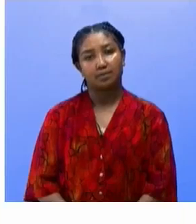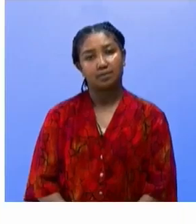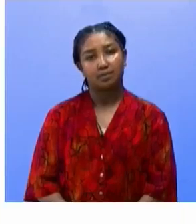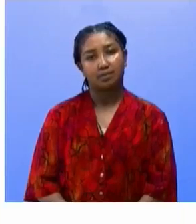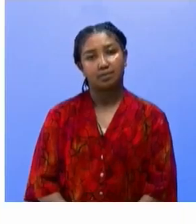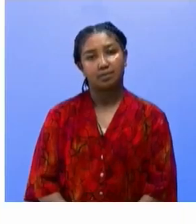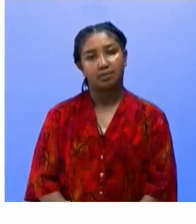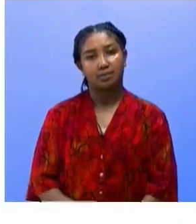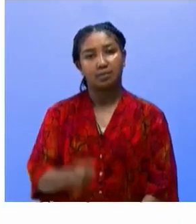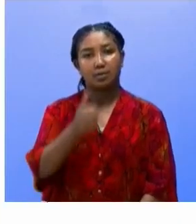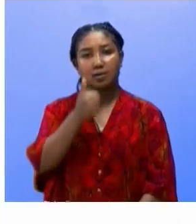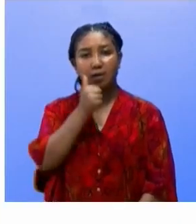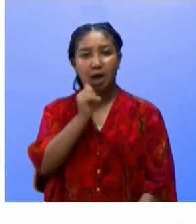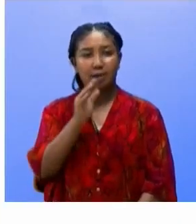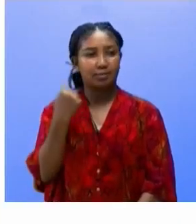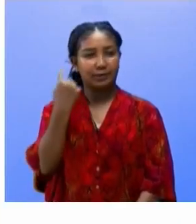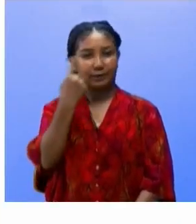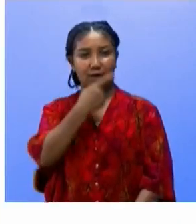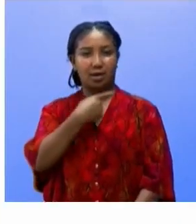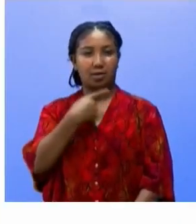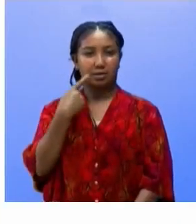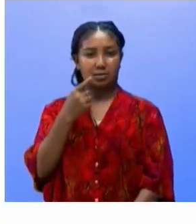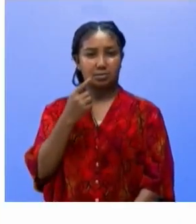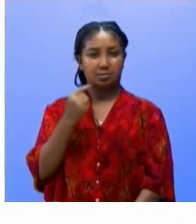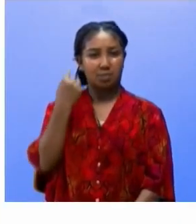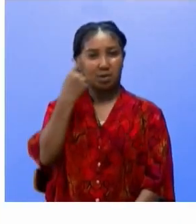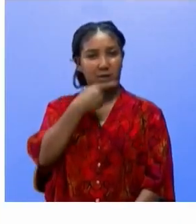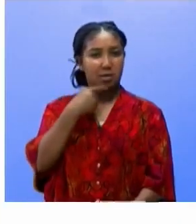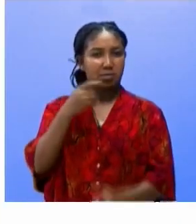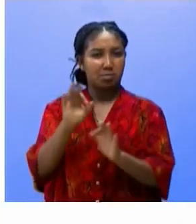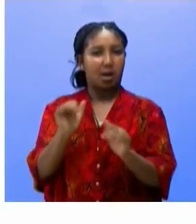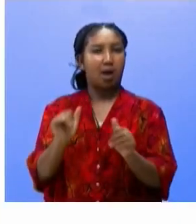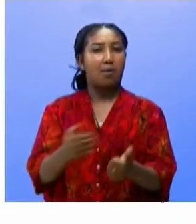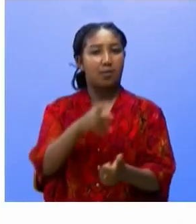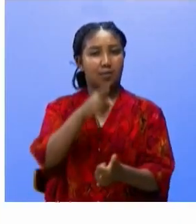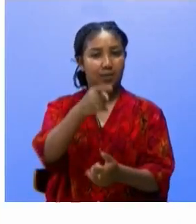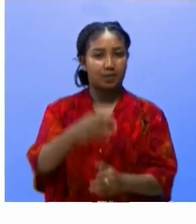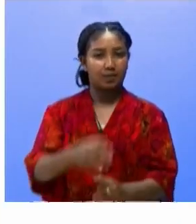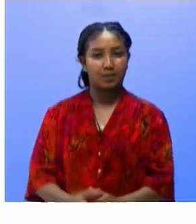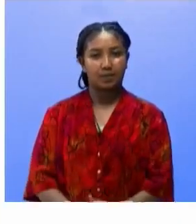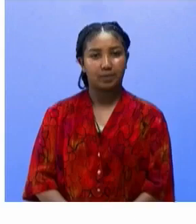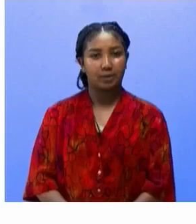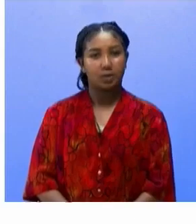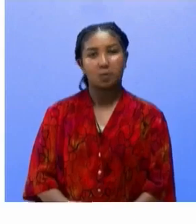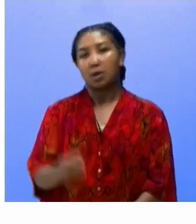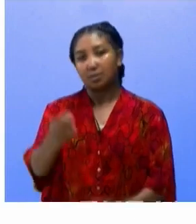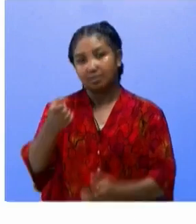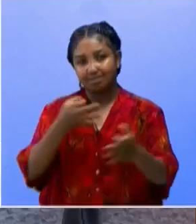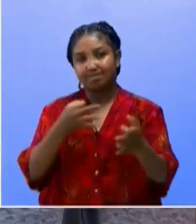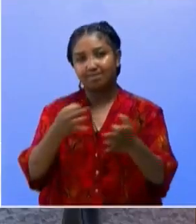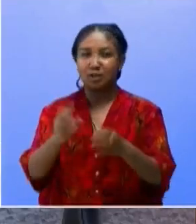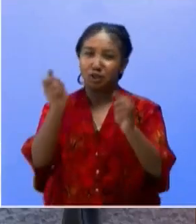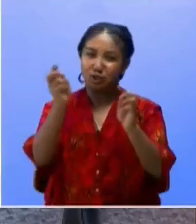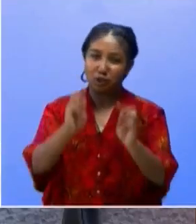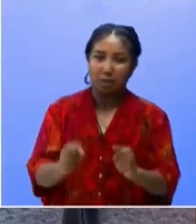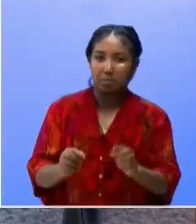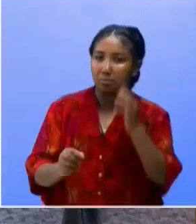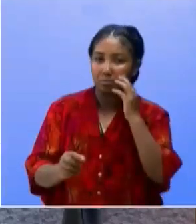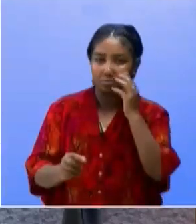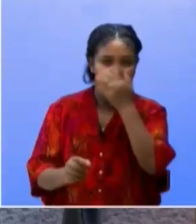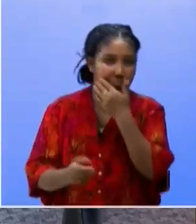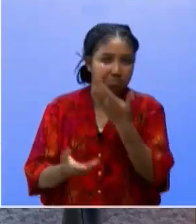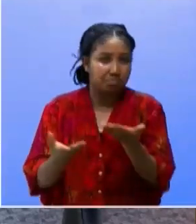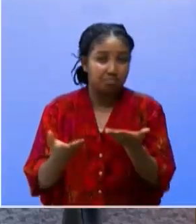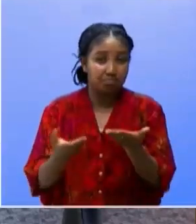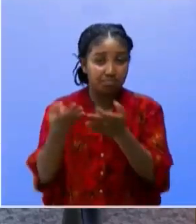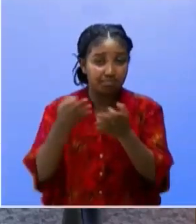her face? Her face. You can tell the shape or her face.